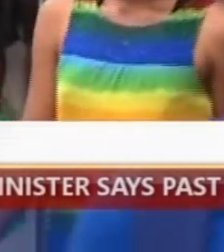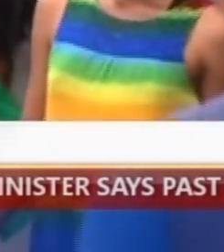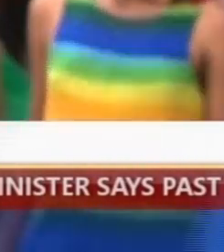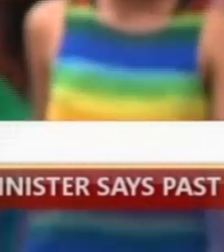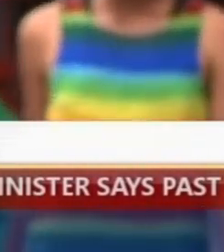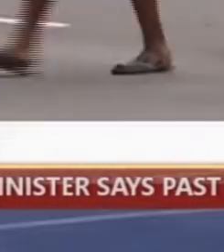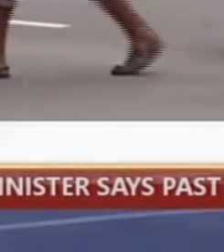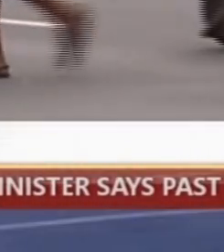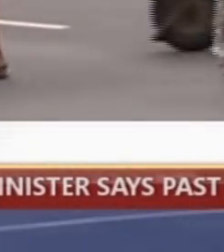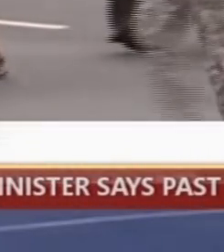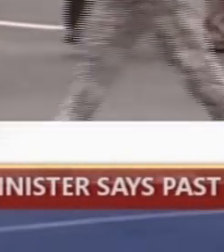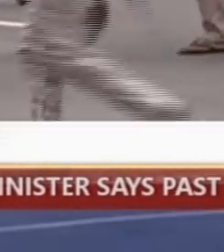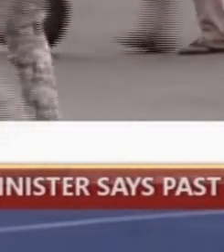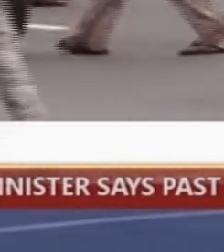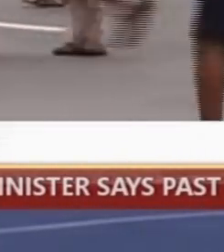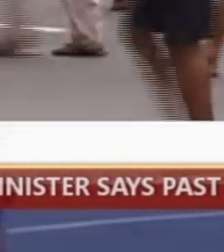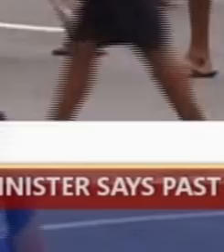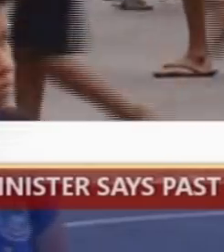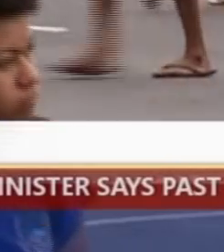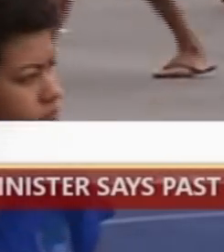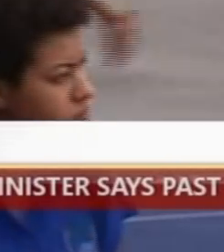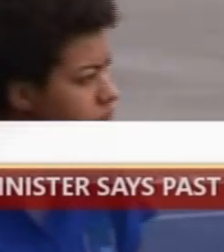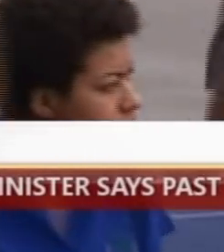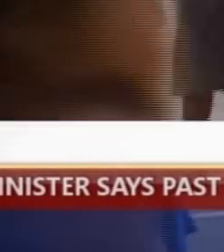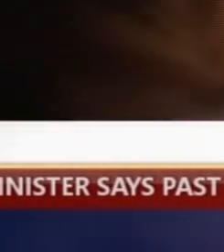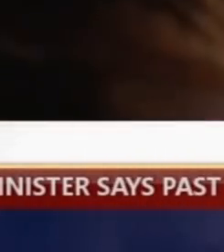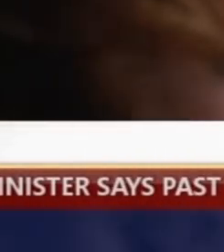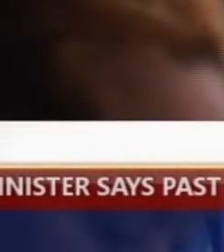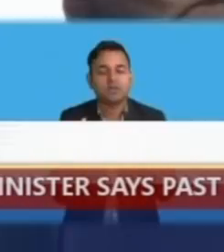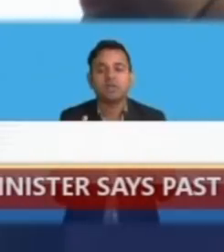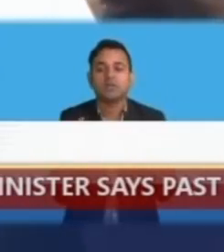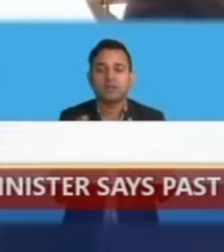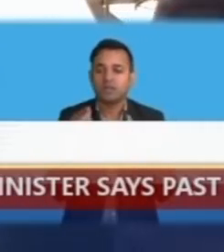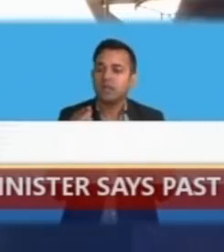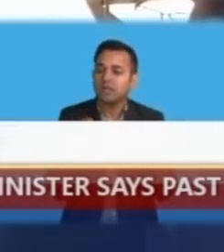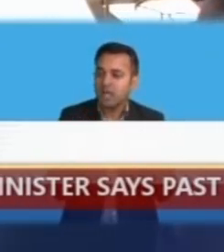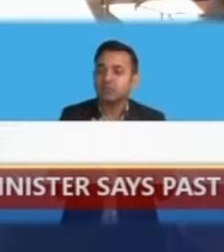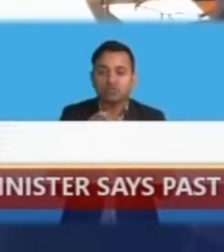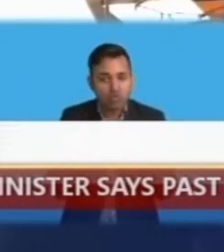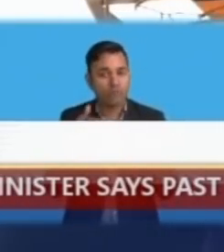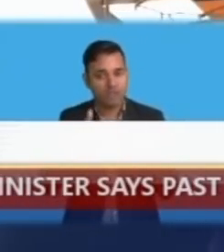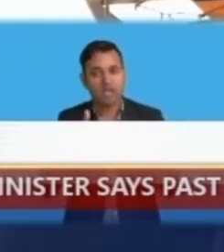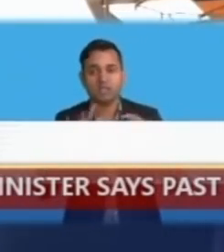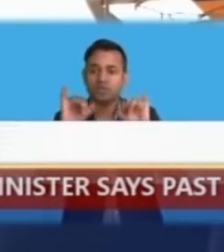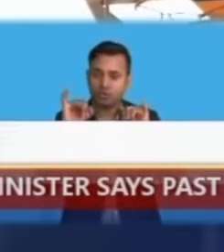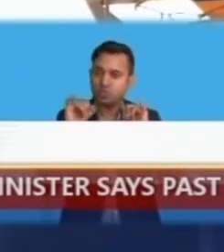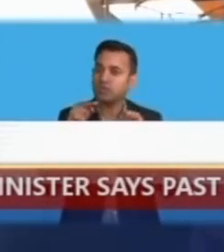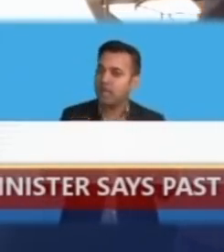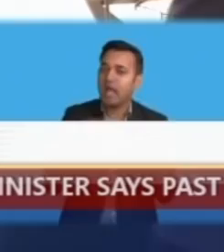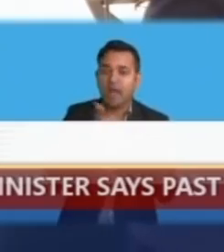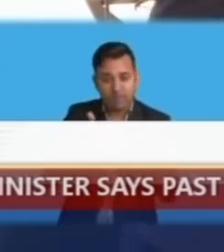has been upgrading facilities in the rural areas and increasing benefits for farmers. This government has given them fertilizer